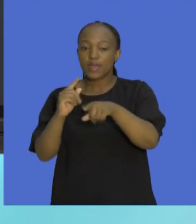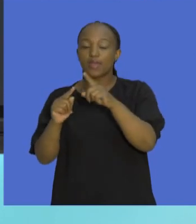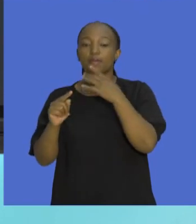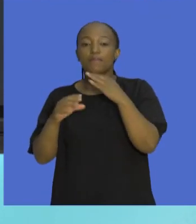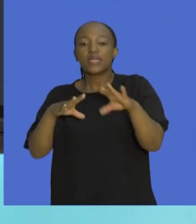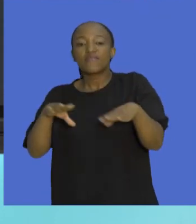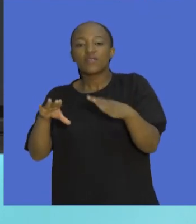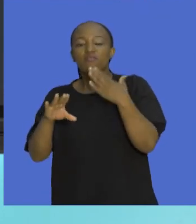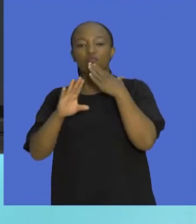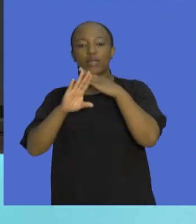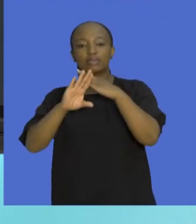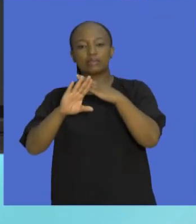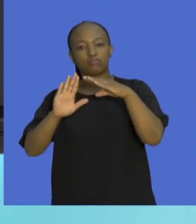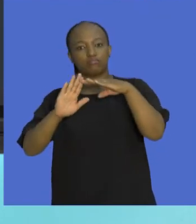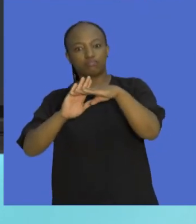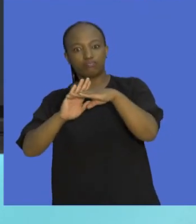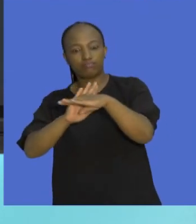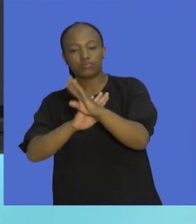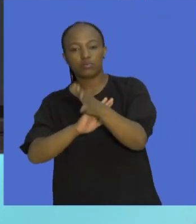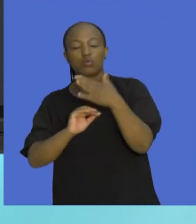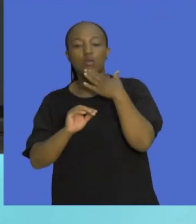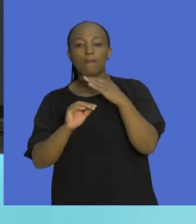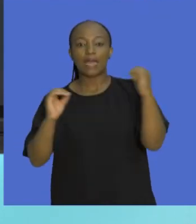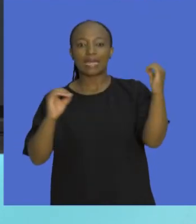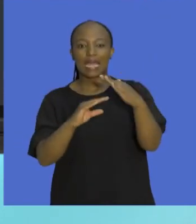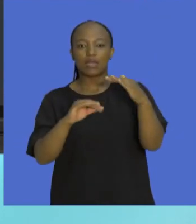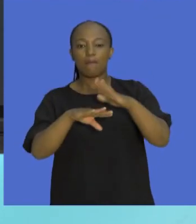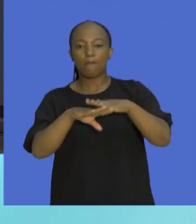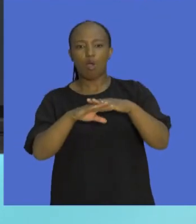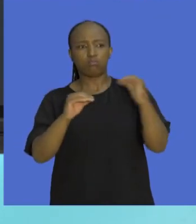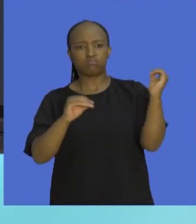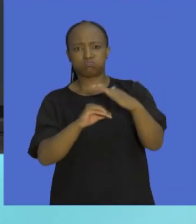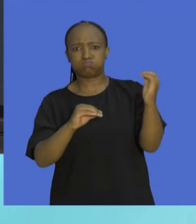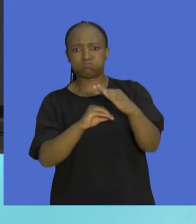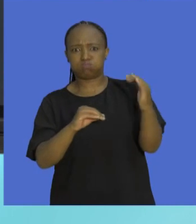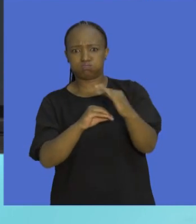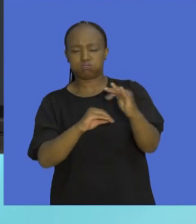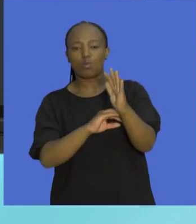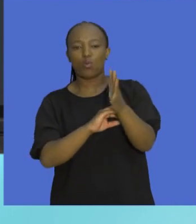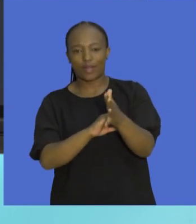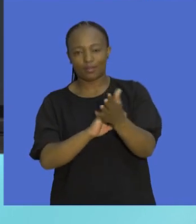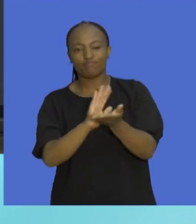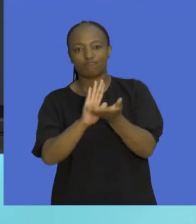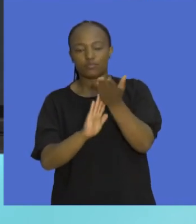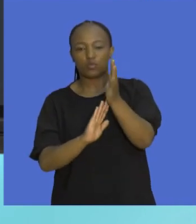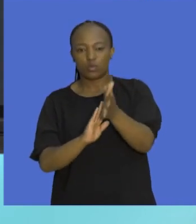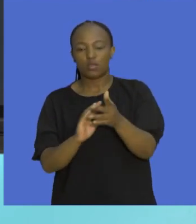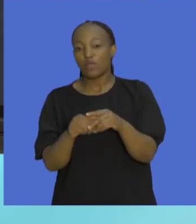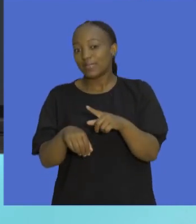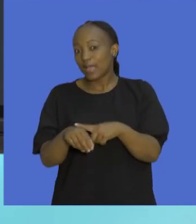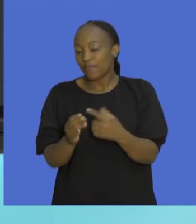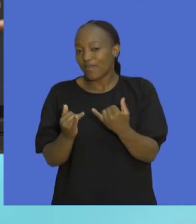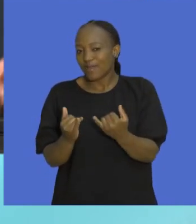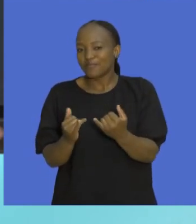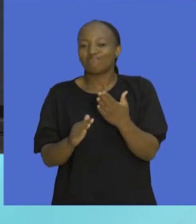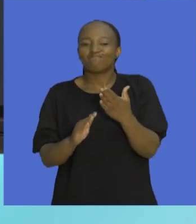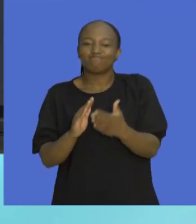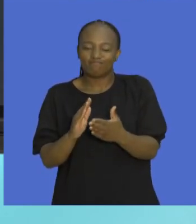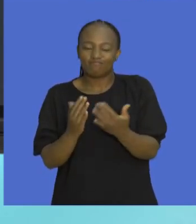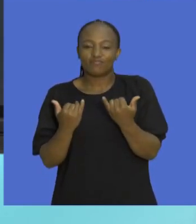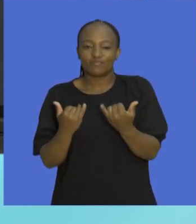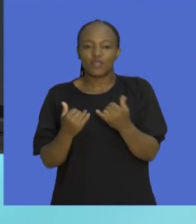resistors in parallel, the effective resistance will decrease. And in the process, current is going to increase. That's the time that we had